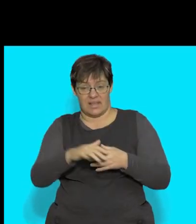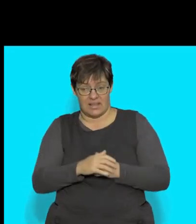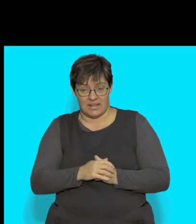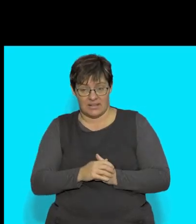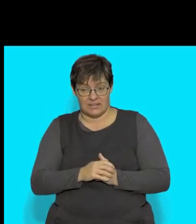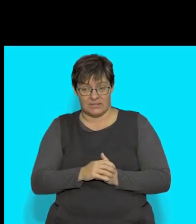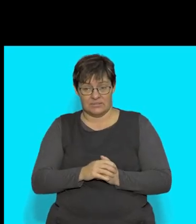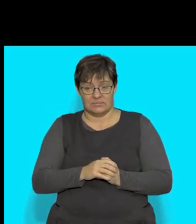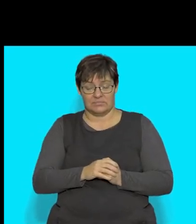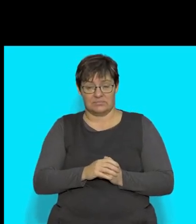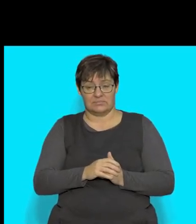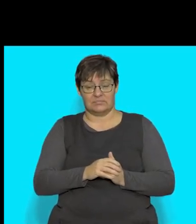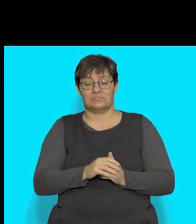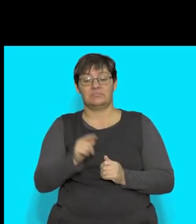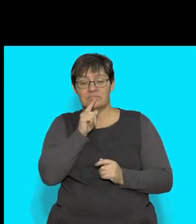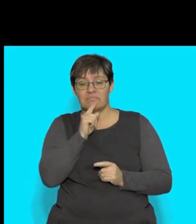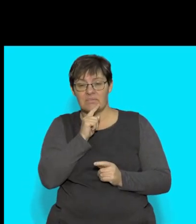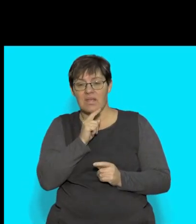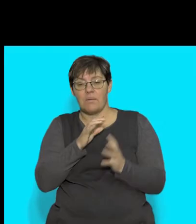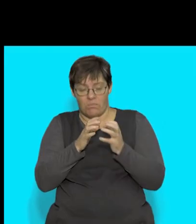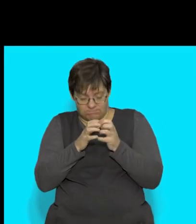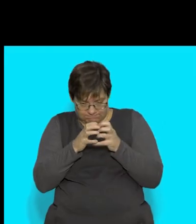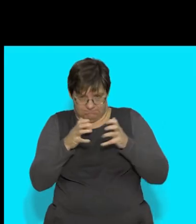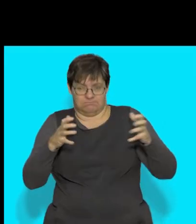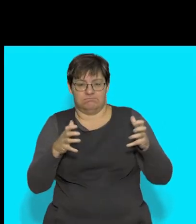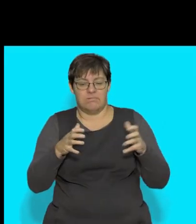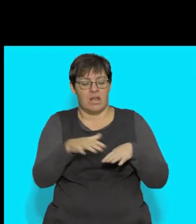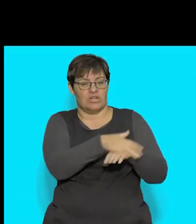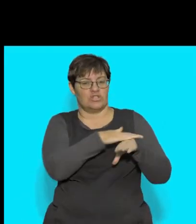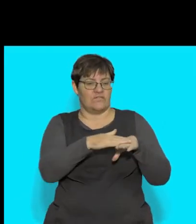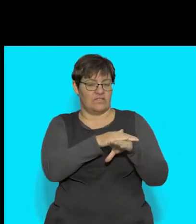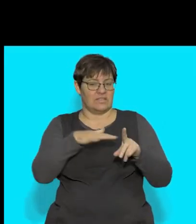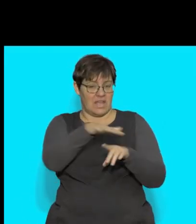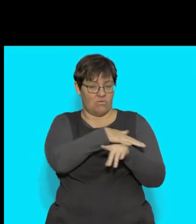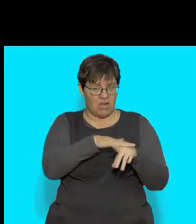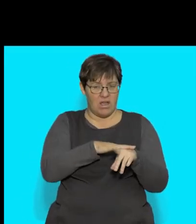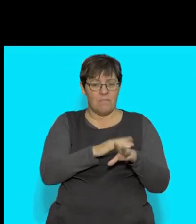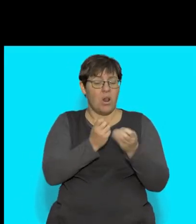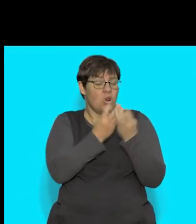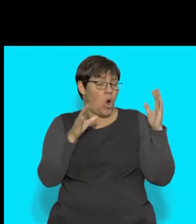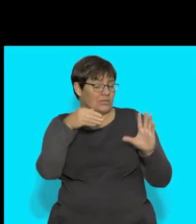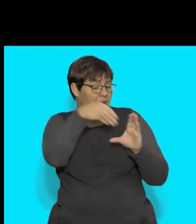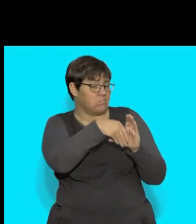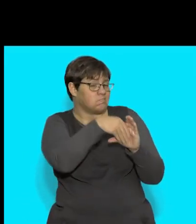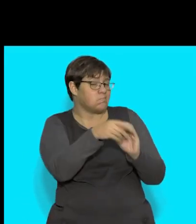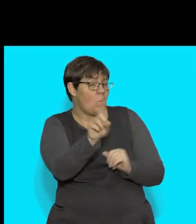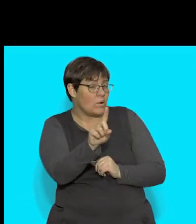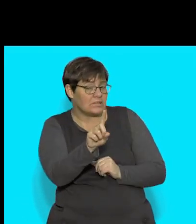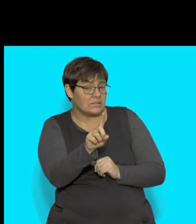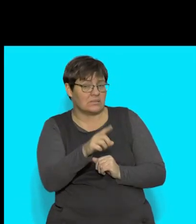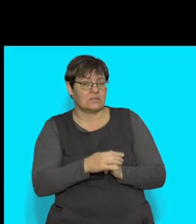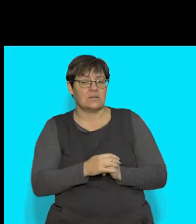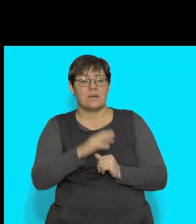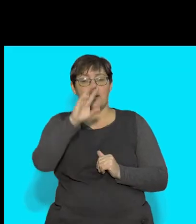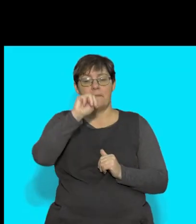But what do they also have a lot of is mitochondria. Right, lots of mitochondria.